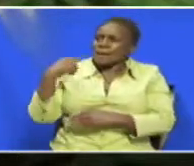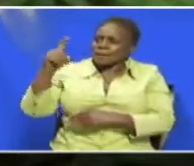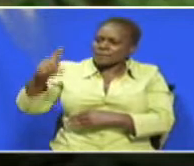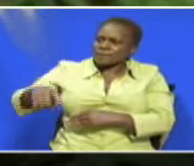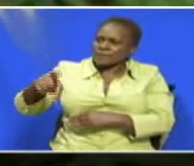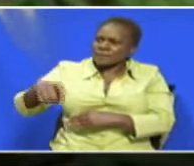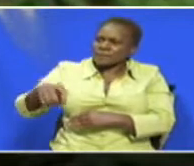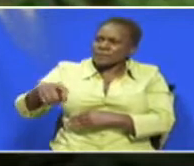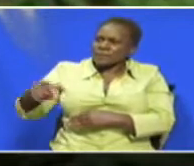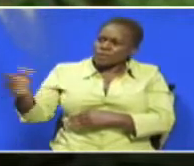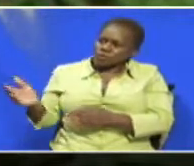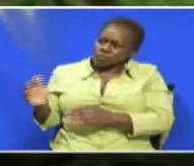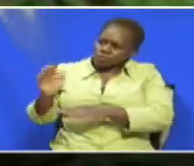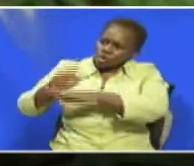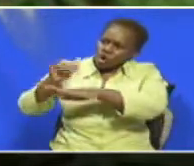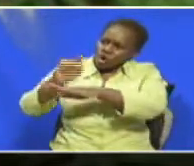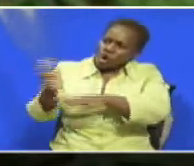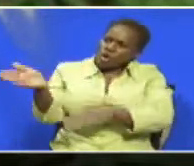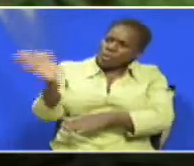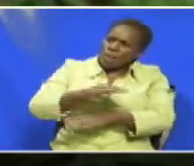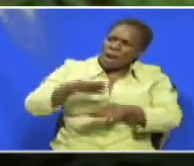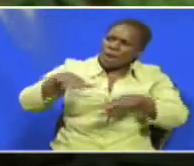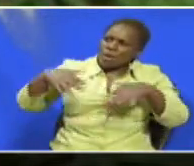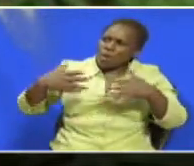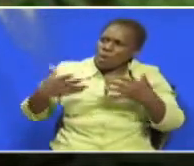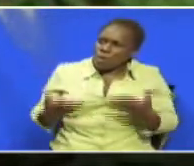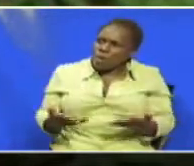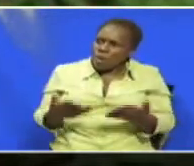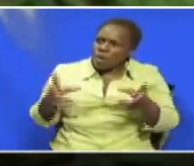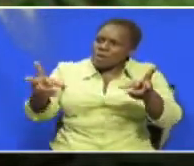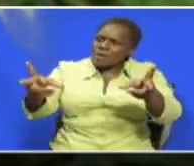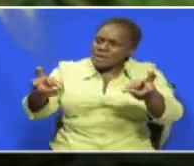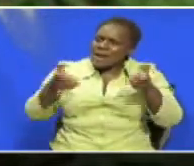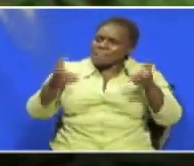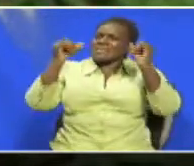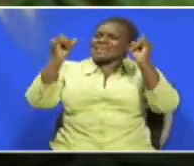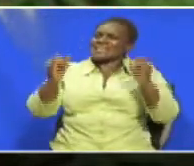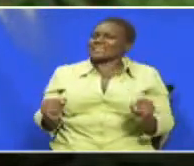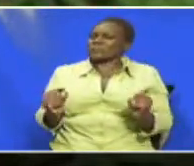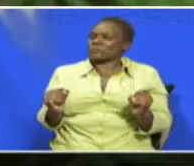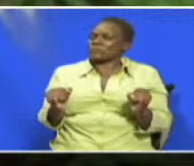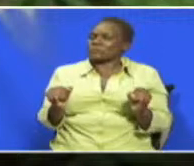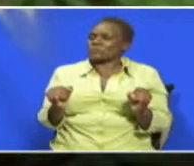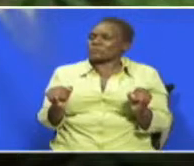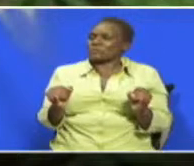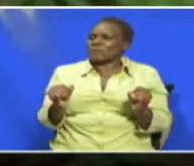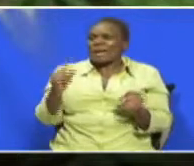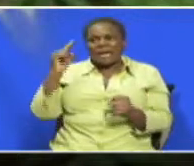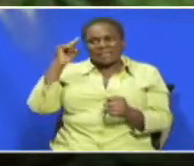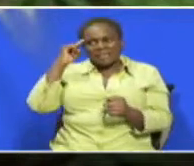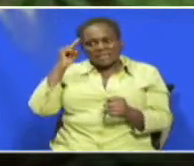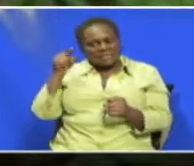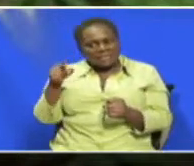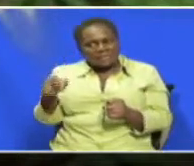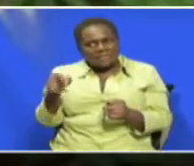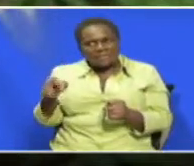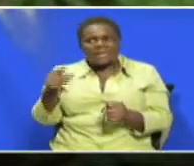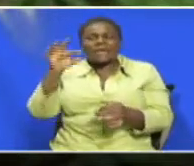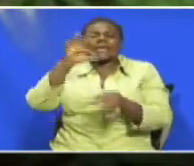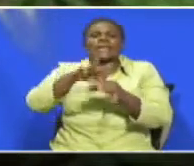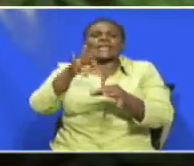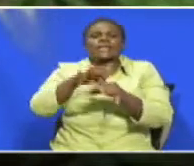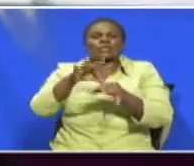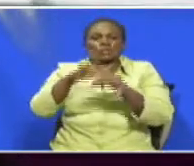need to bring them back or you need to capture new ground. Yeah, I think that is where this election